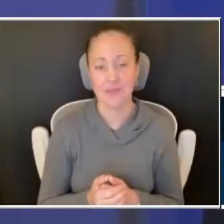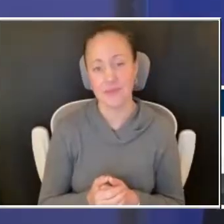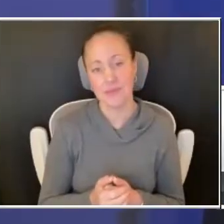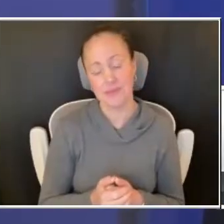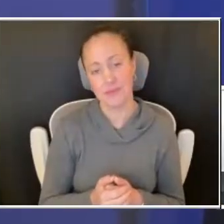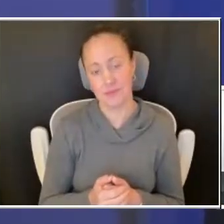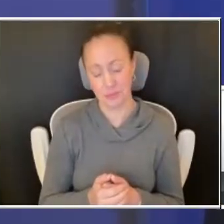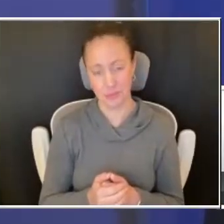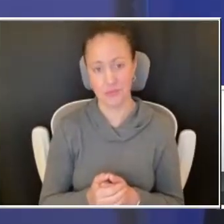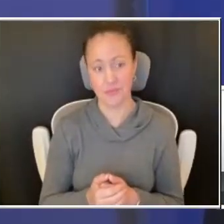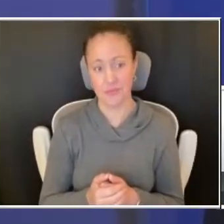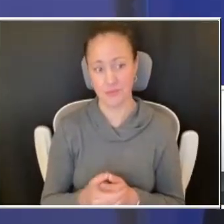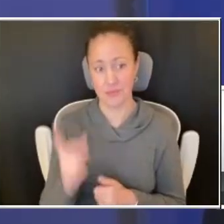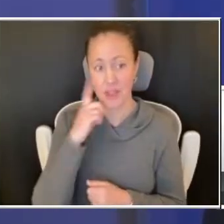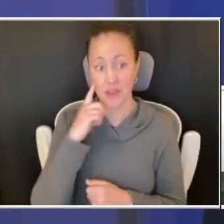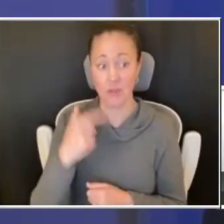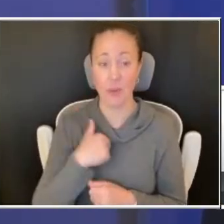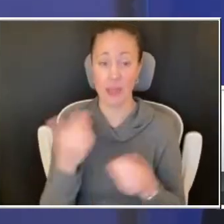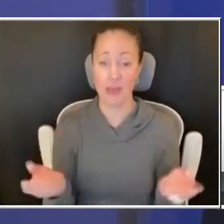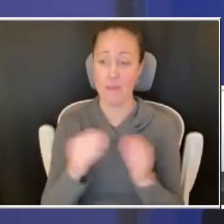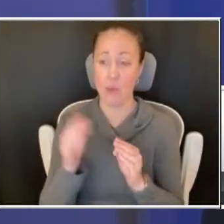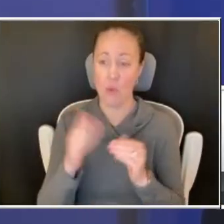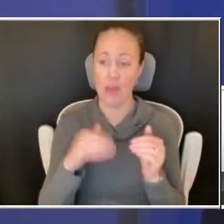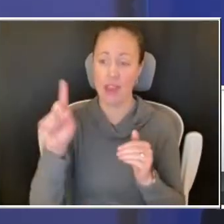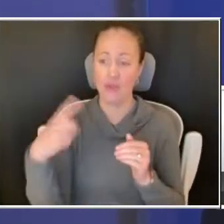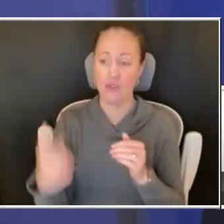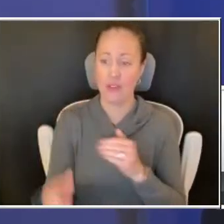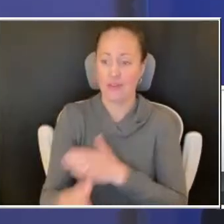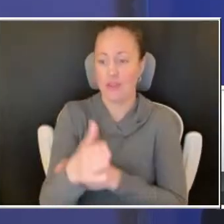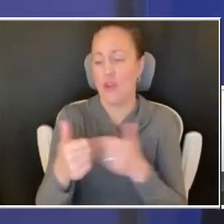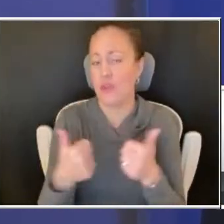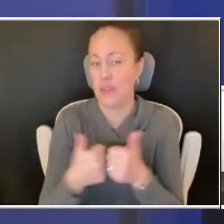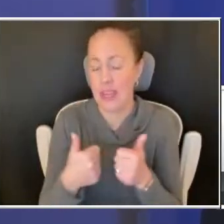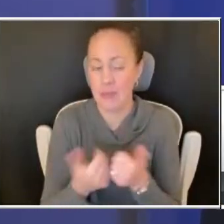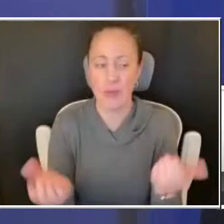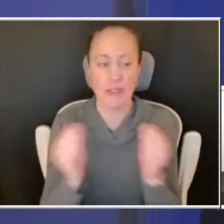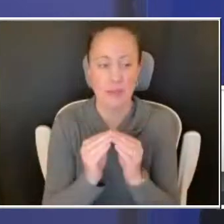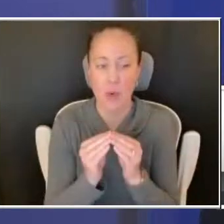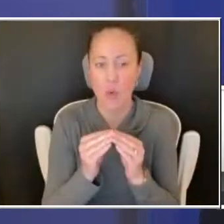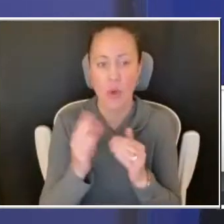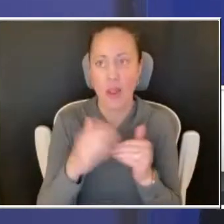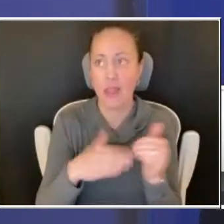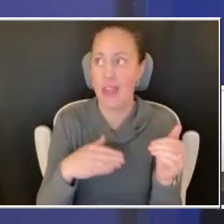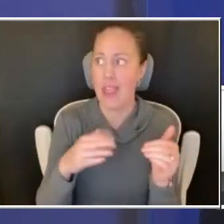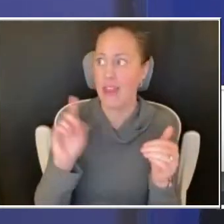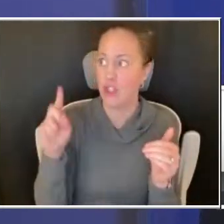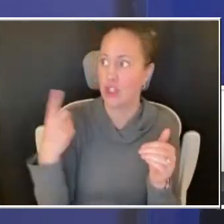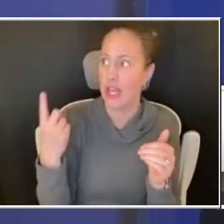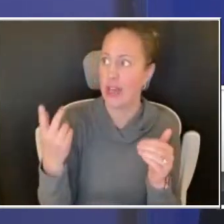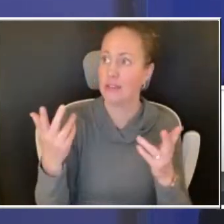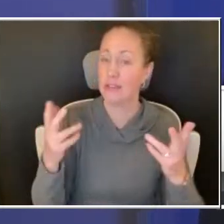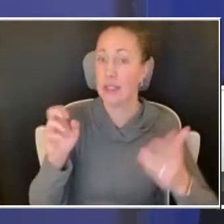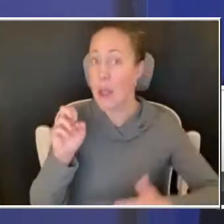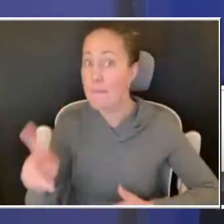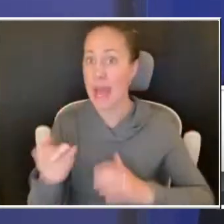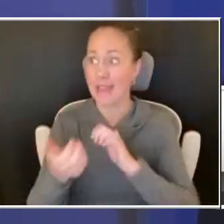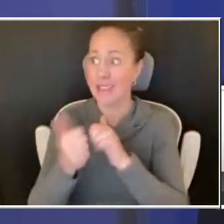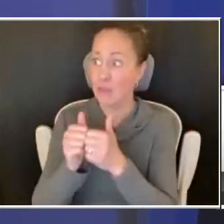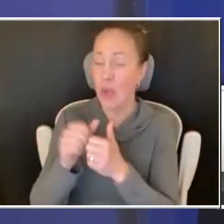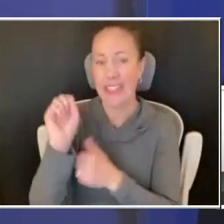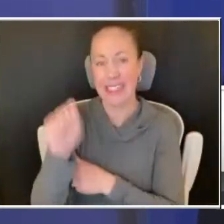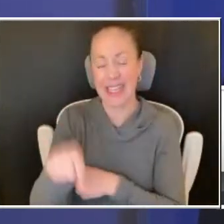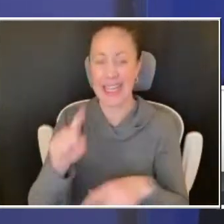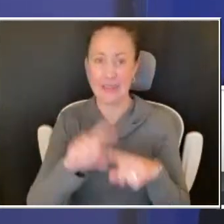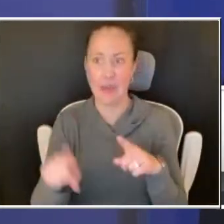more than soccer. Mm-hmm. This was more about not just returning to a sport, but returning to life. And for her,